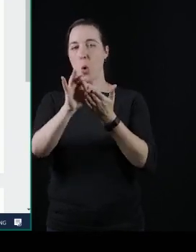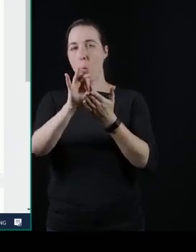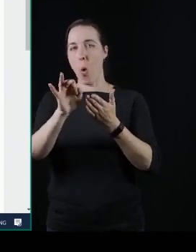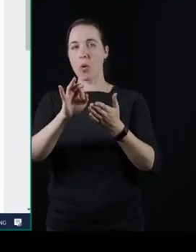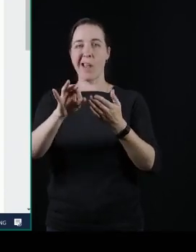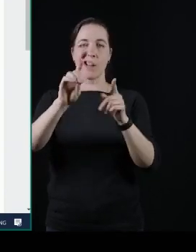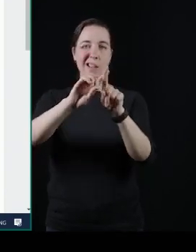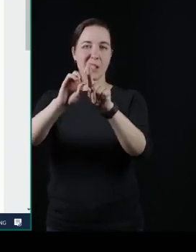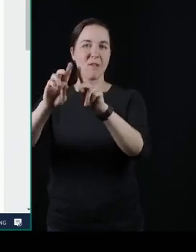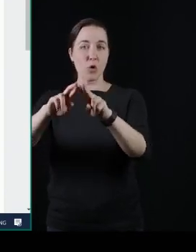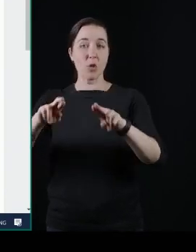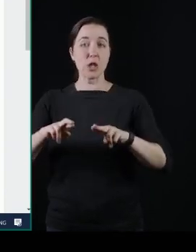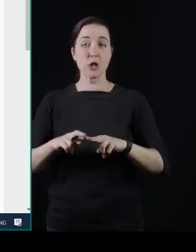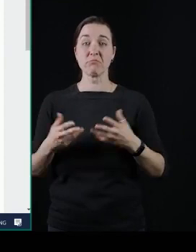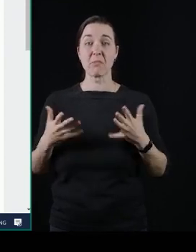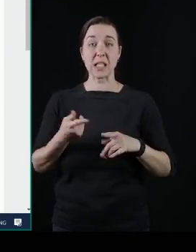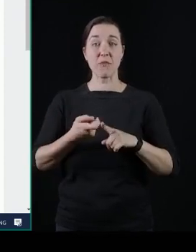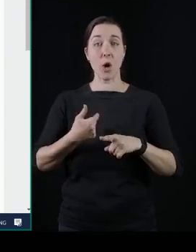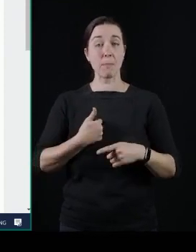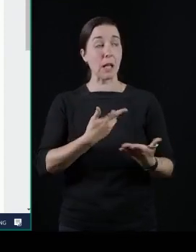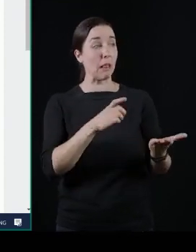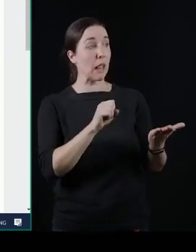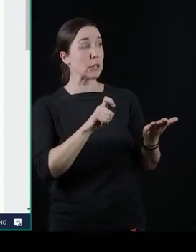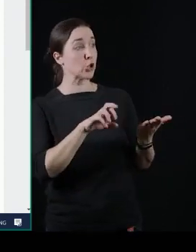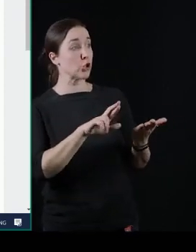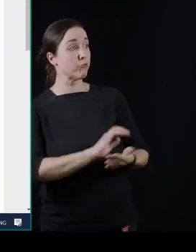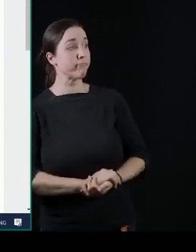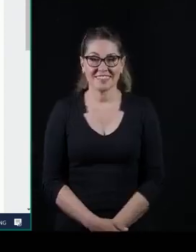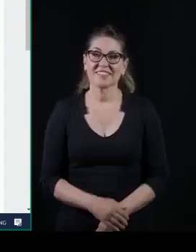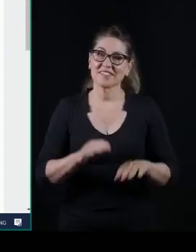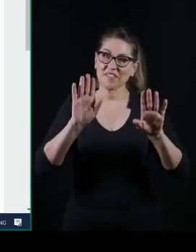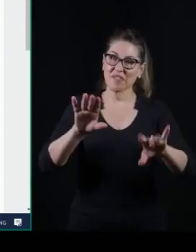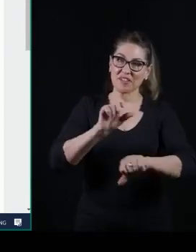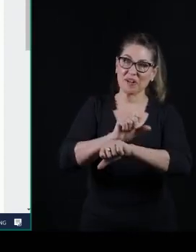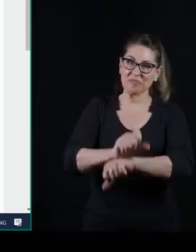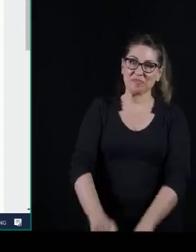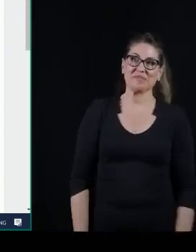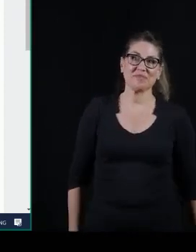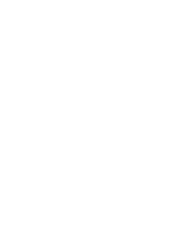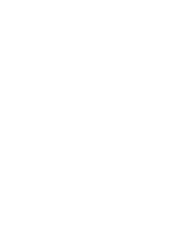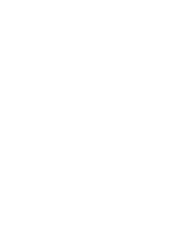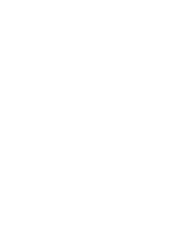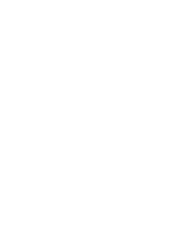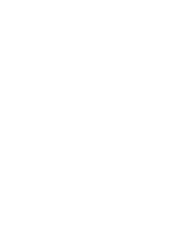quota on regions. That's it from me, Lester. Great job.